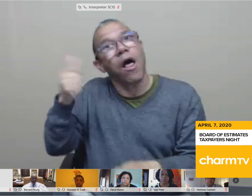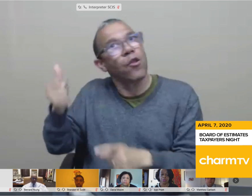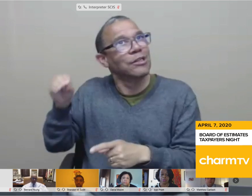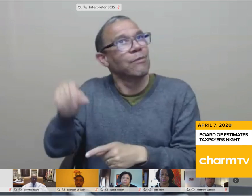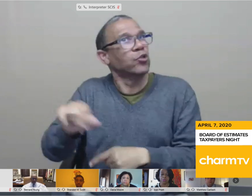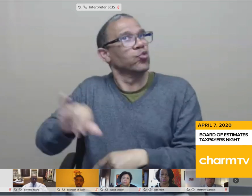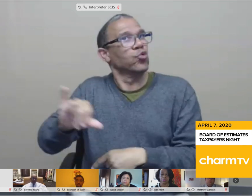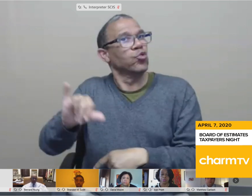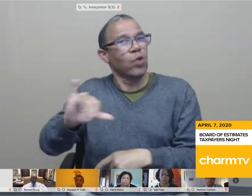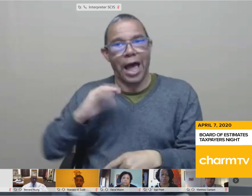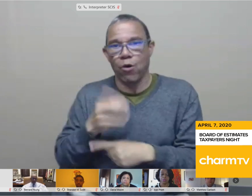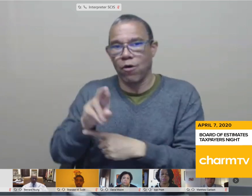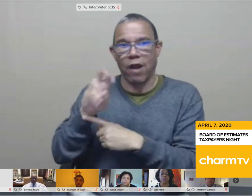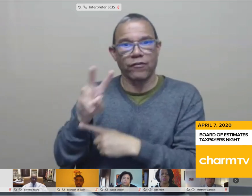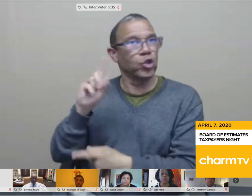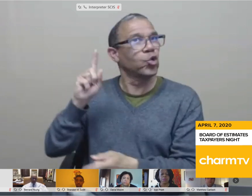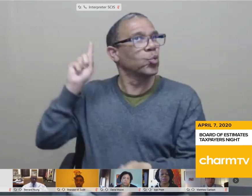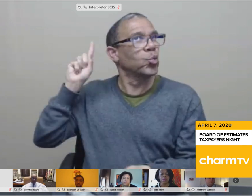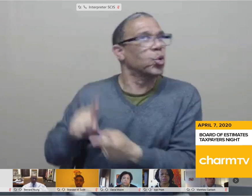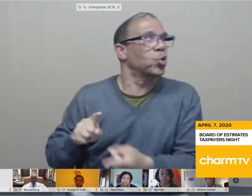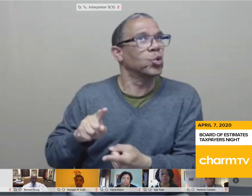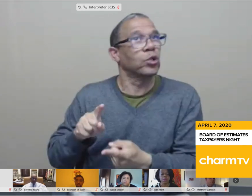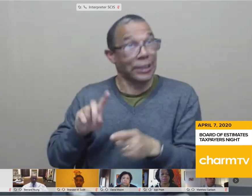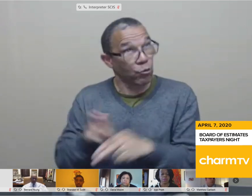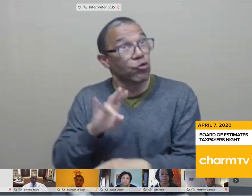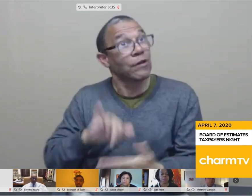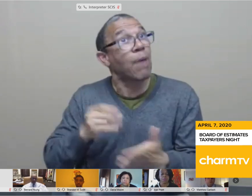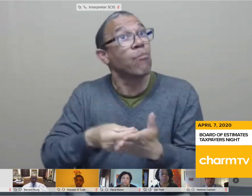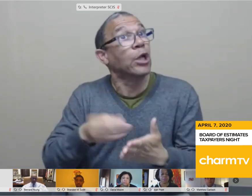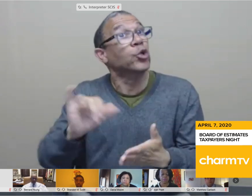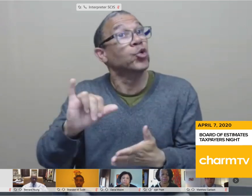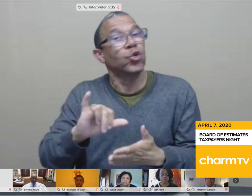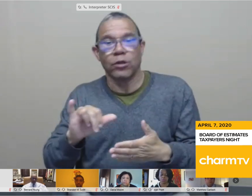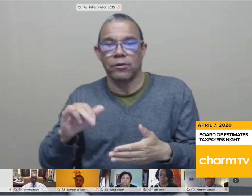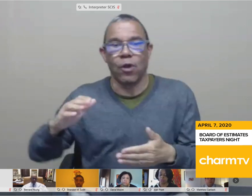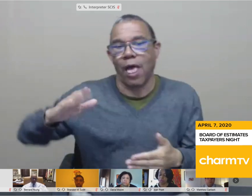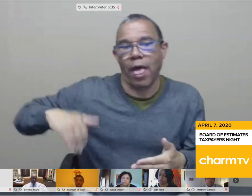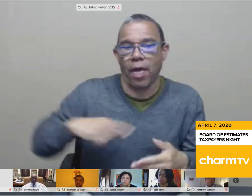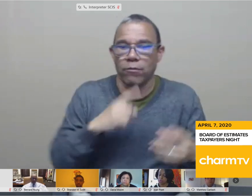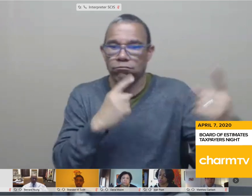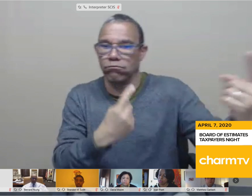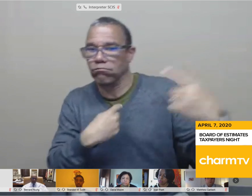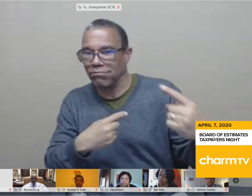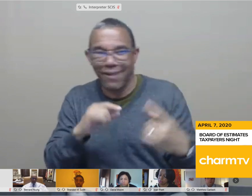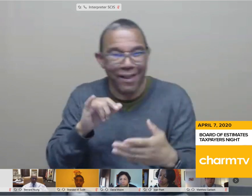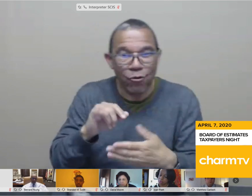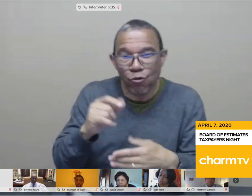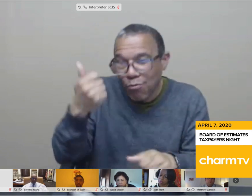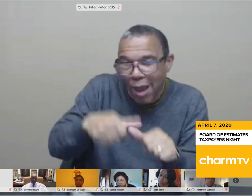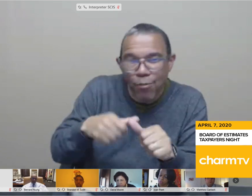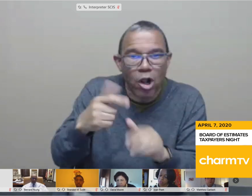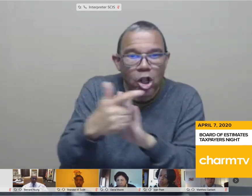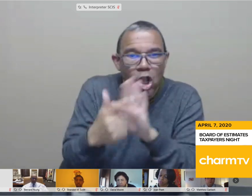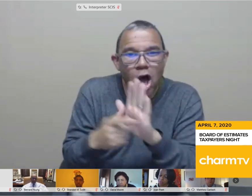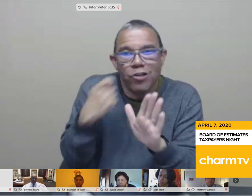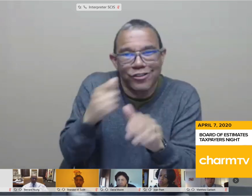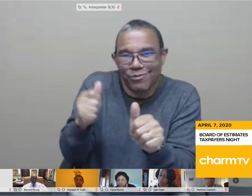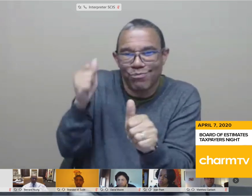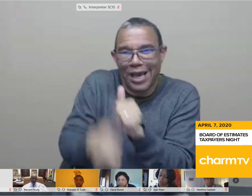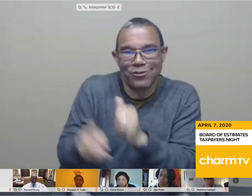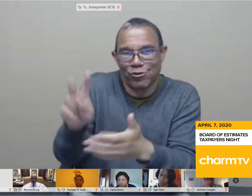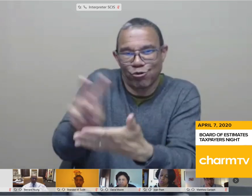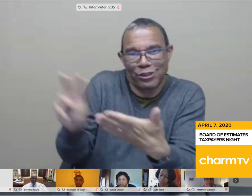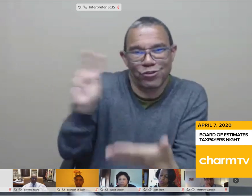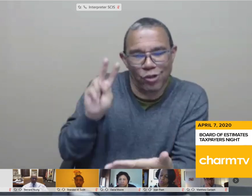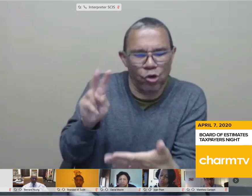declines in revenue that we've seen. So it's still early. I mean, that bill was only passed, I think, 2 weeks ago. So there's a lot